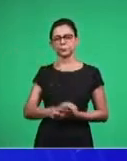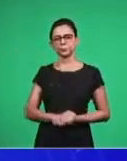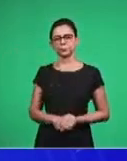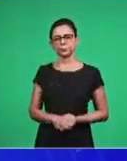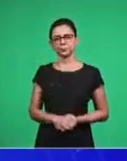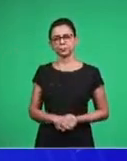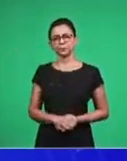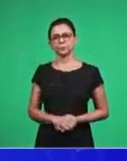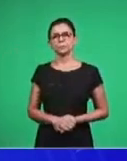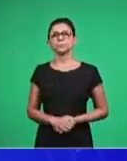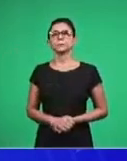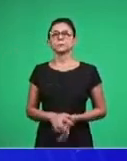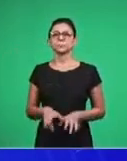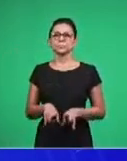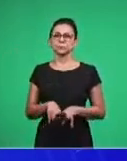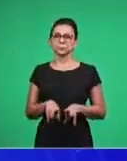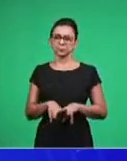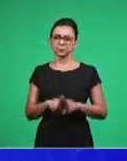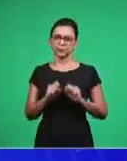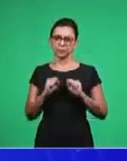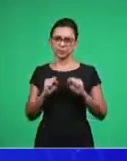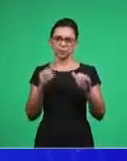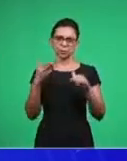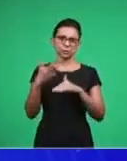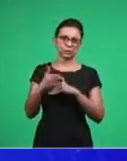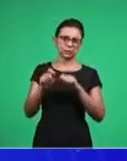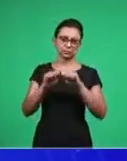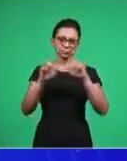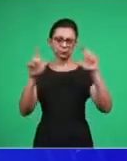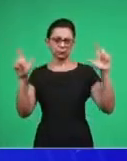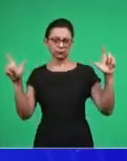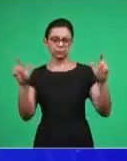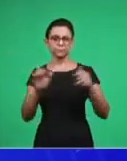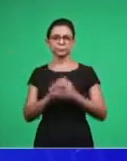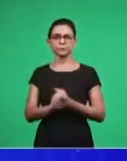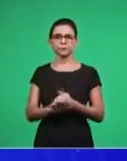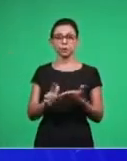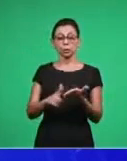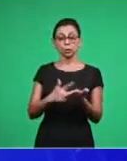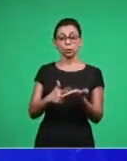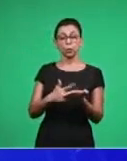And this is the website that we can use to access the information.